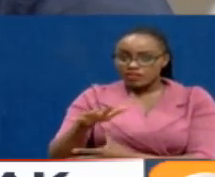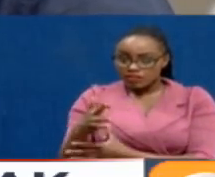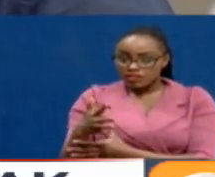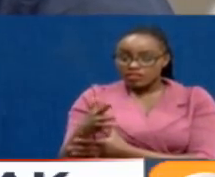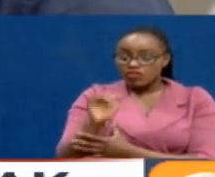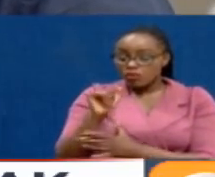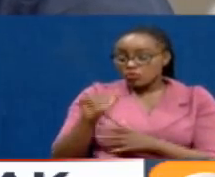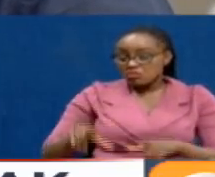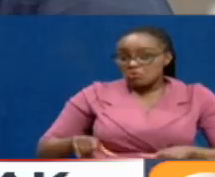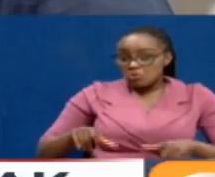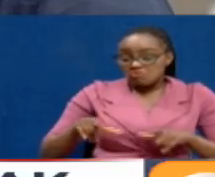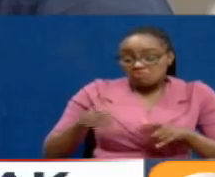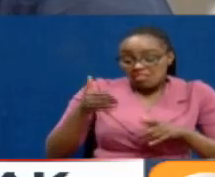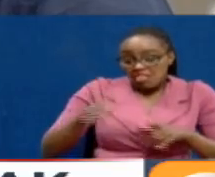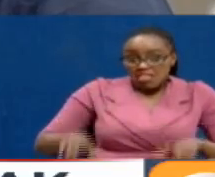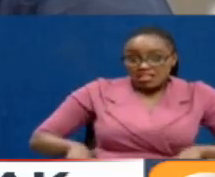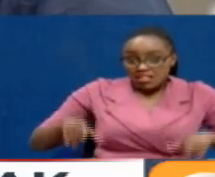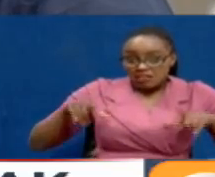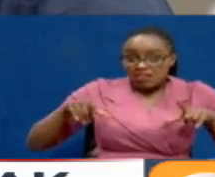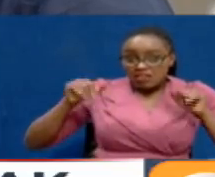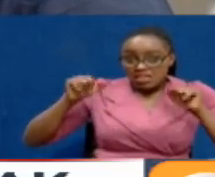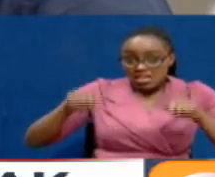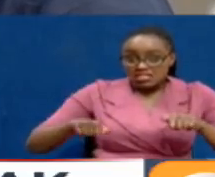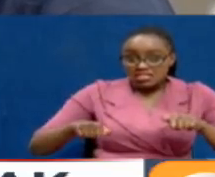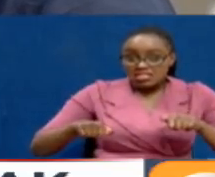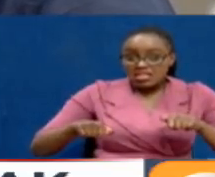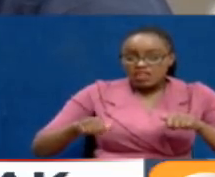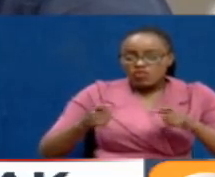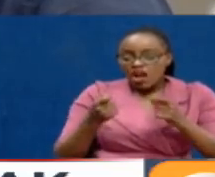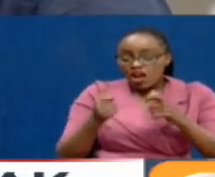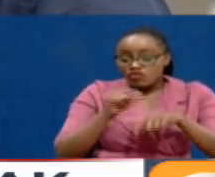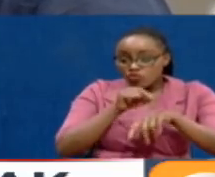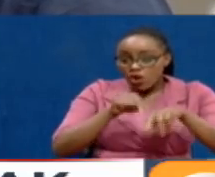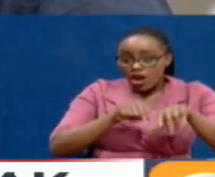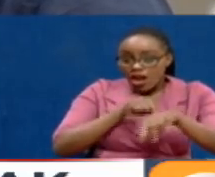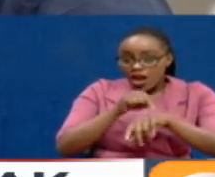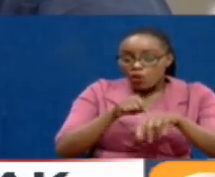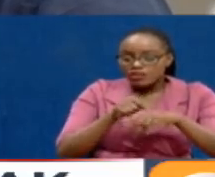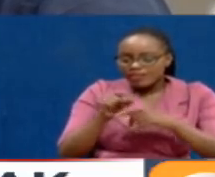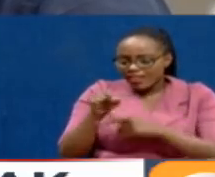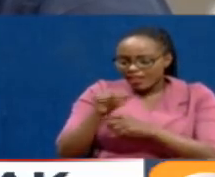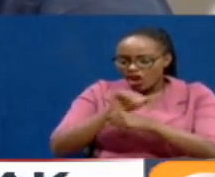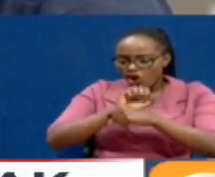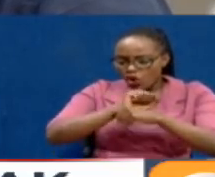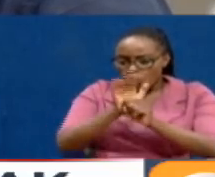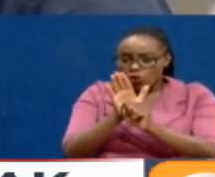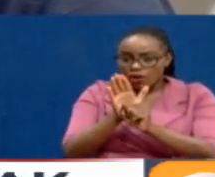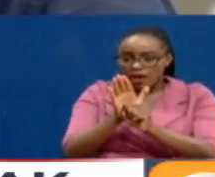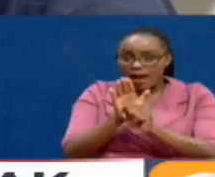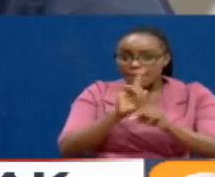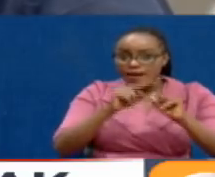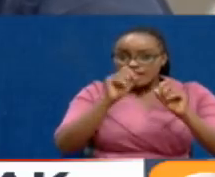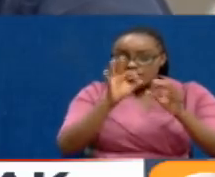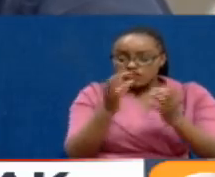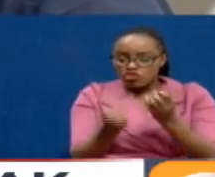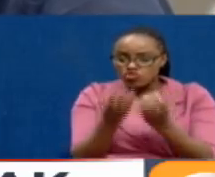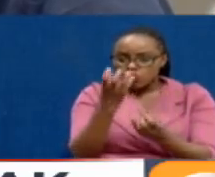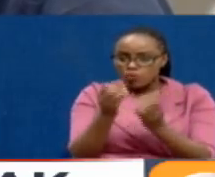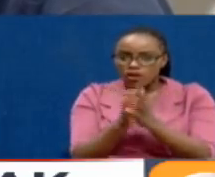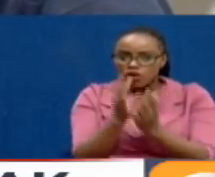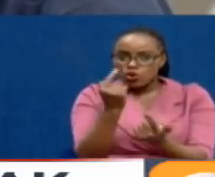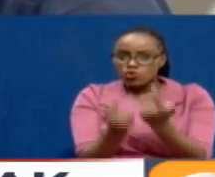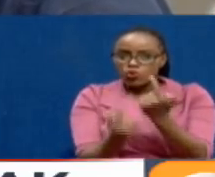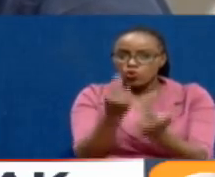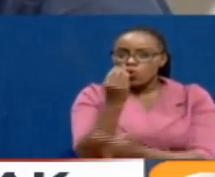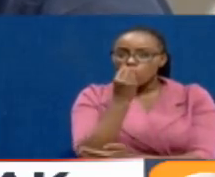can survive up to about 40 degrees for a few hours, especially coronaviruses. But if you boil or cook